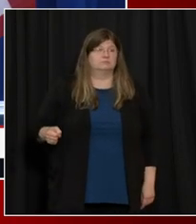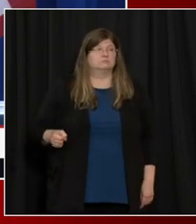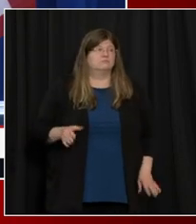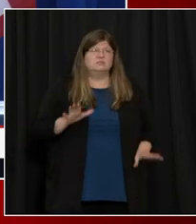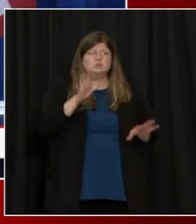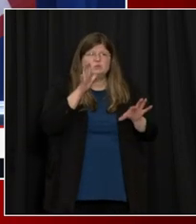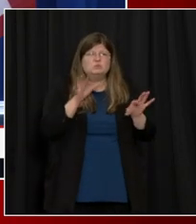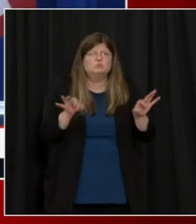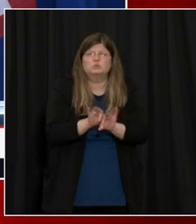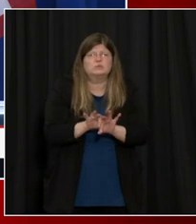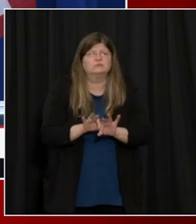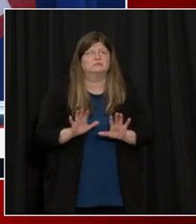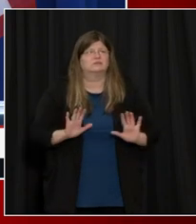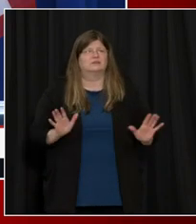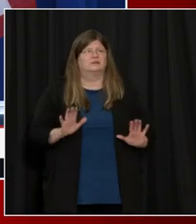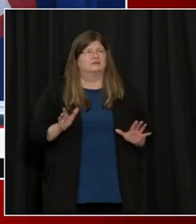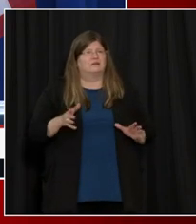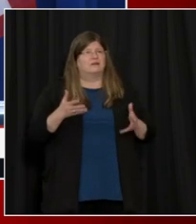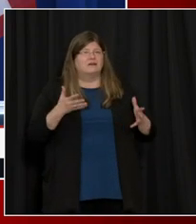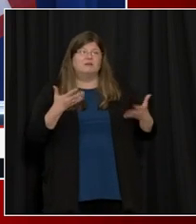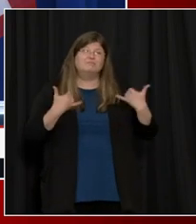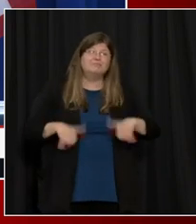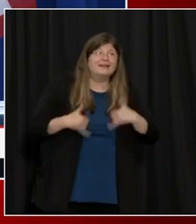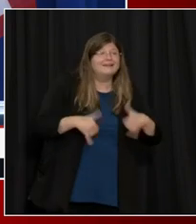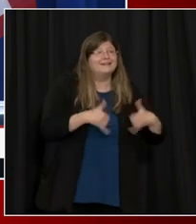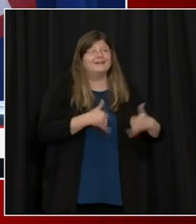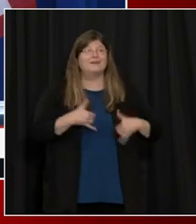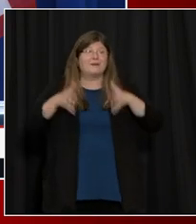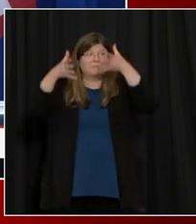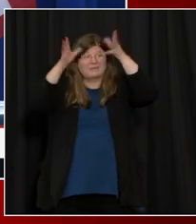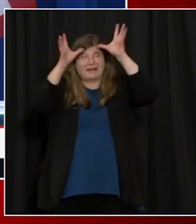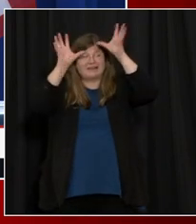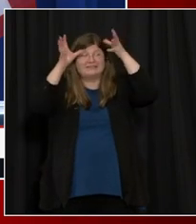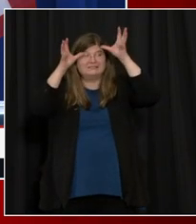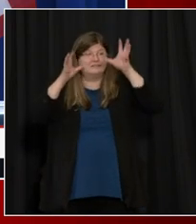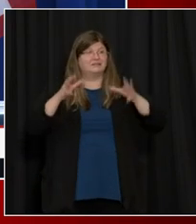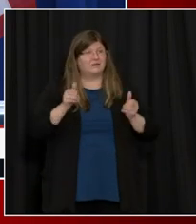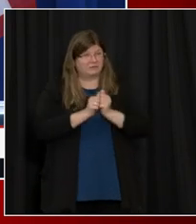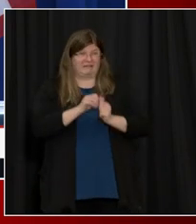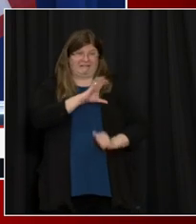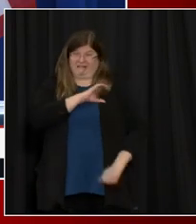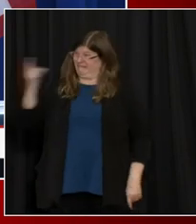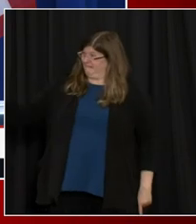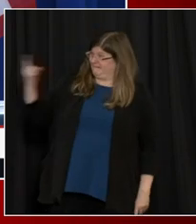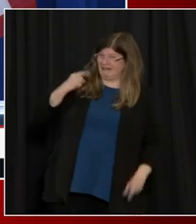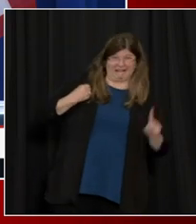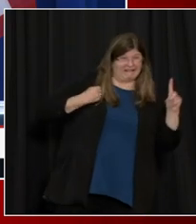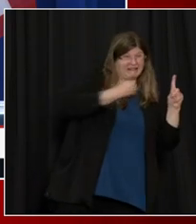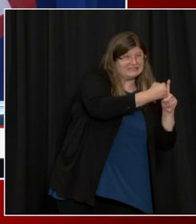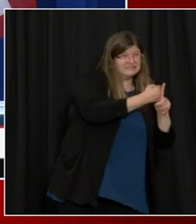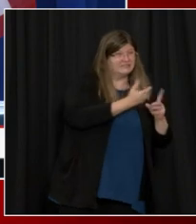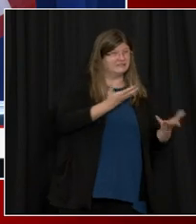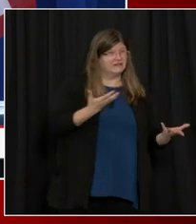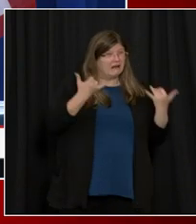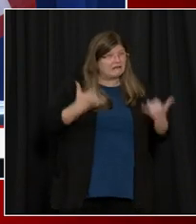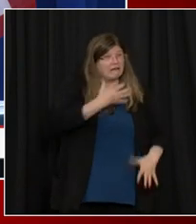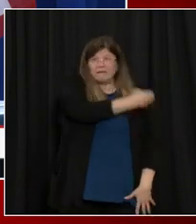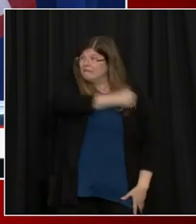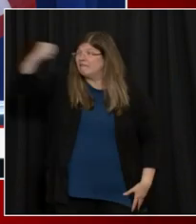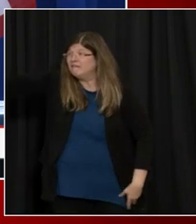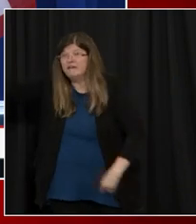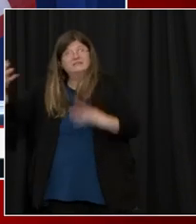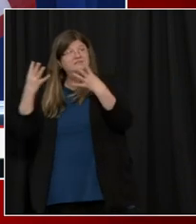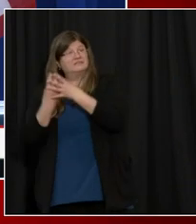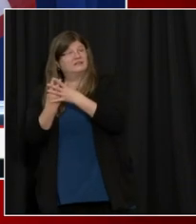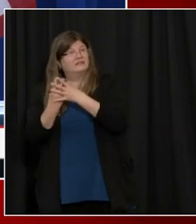you are playing a game, and now you're going to have to wake up in jail and whatever else happens. It's just not worth it. So